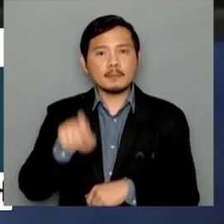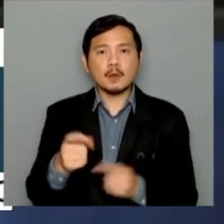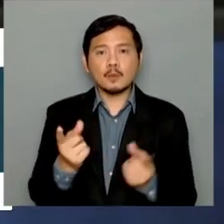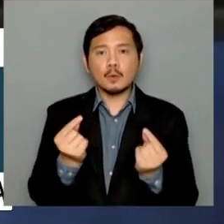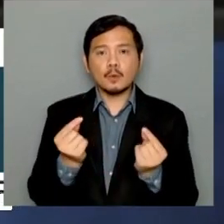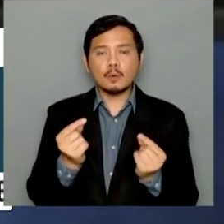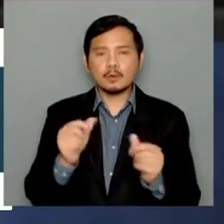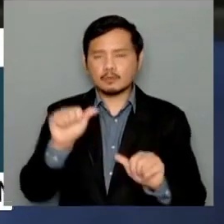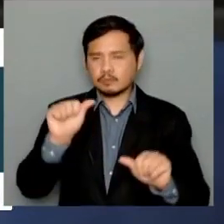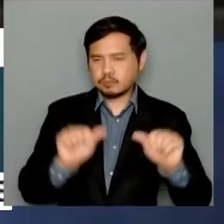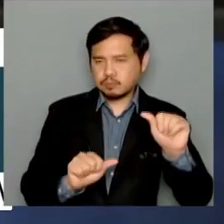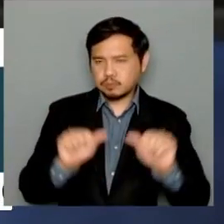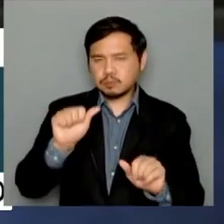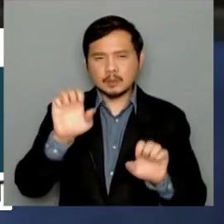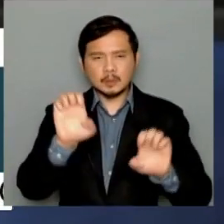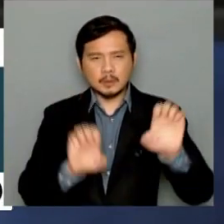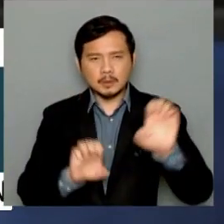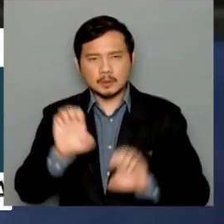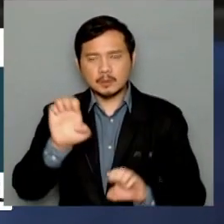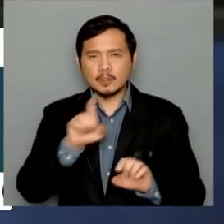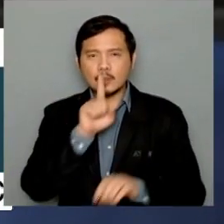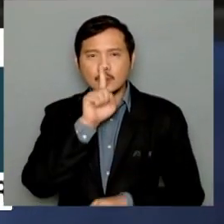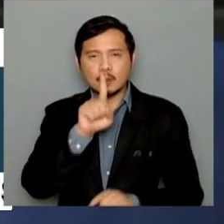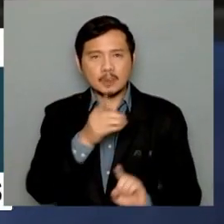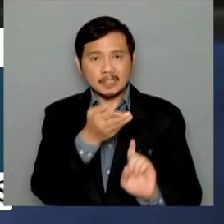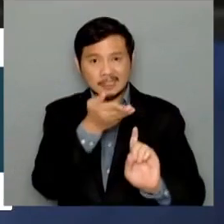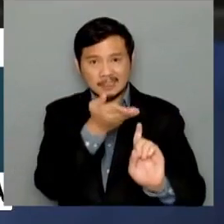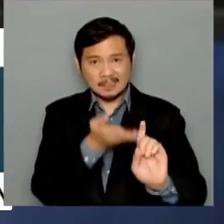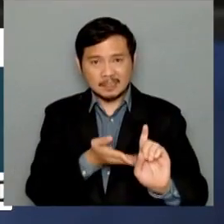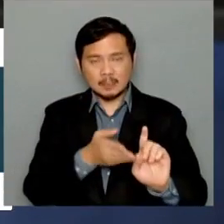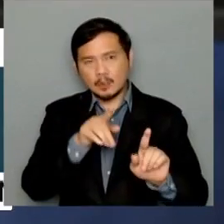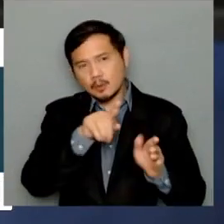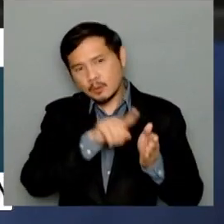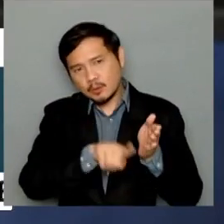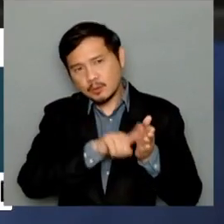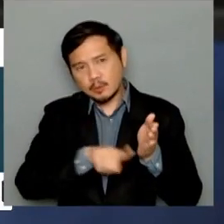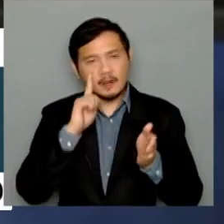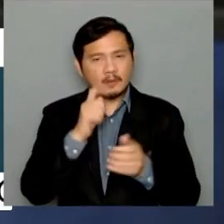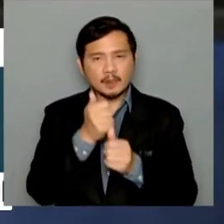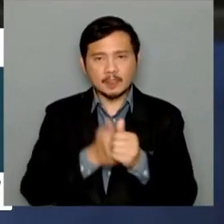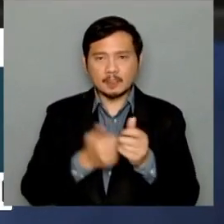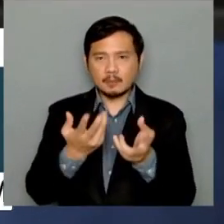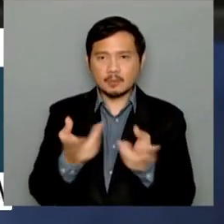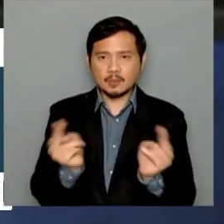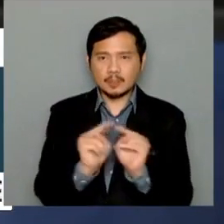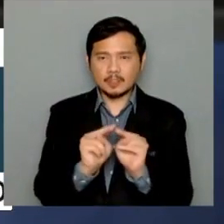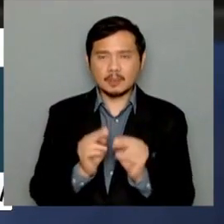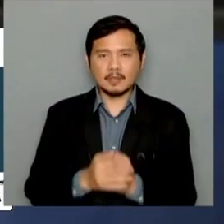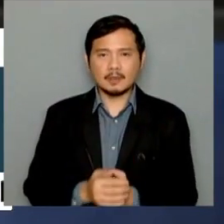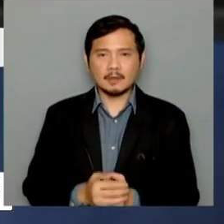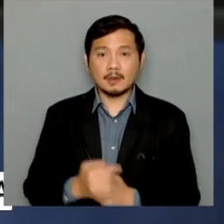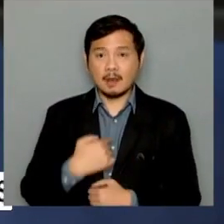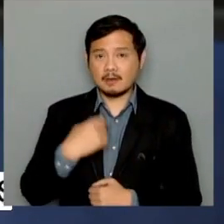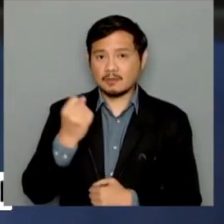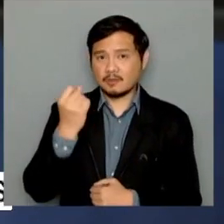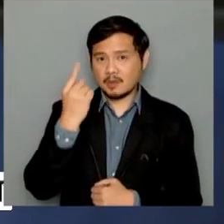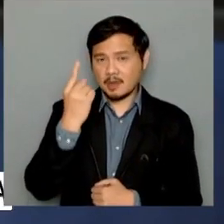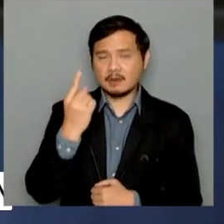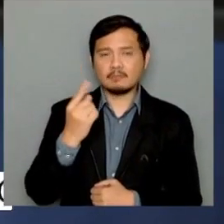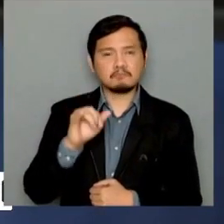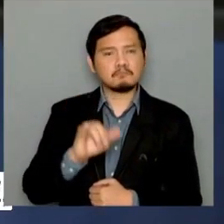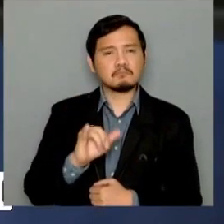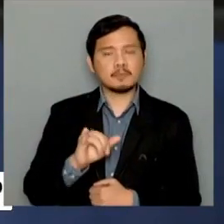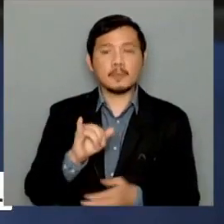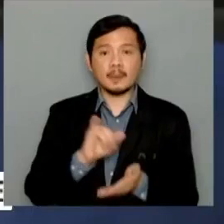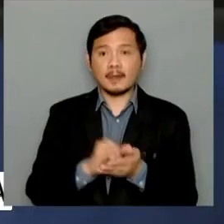pag-evaluate nila dito sa mga kandidato para sa mga posisyon. I understand that this is now going through the